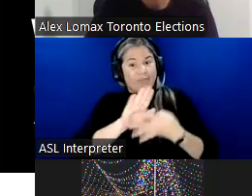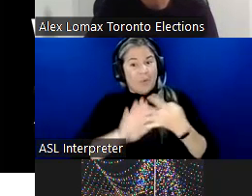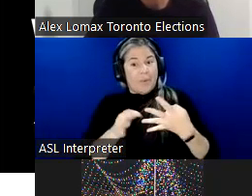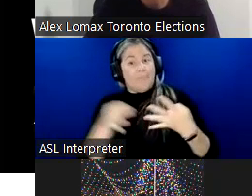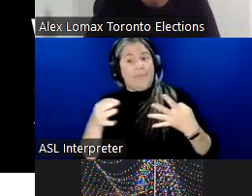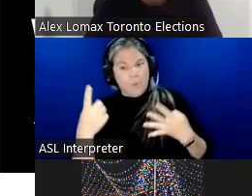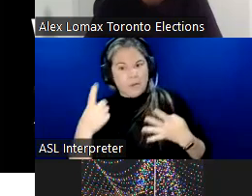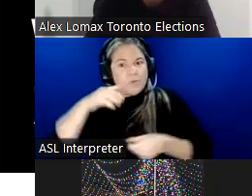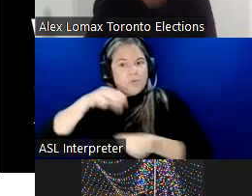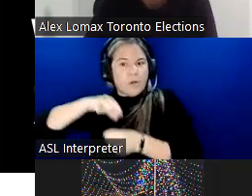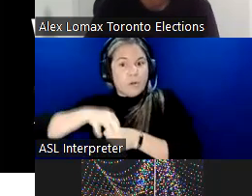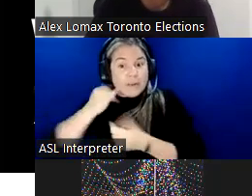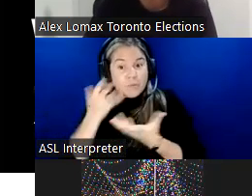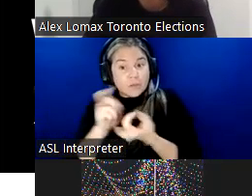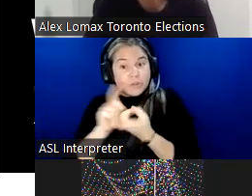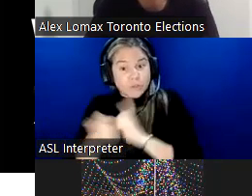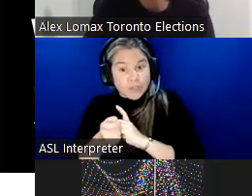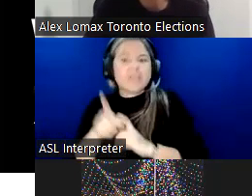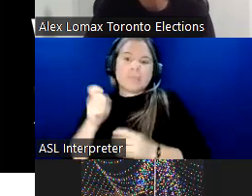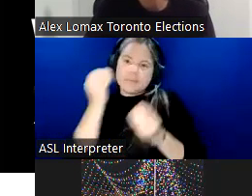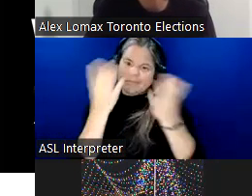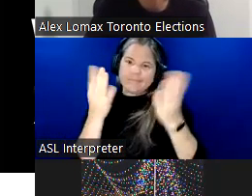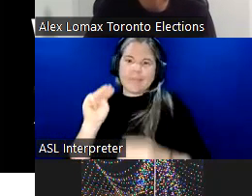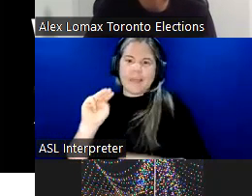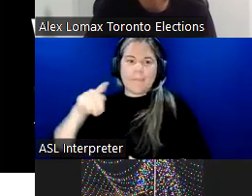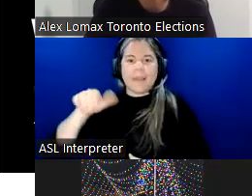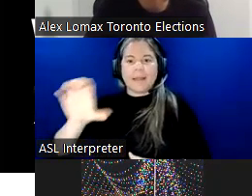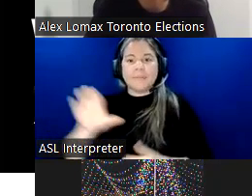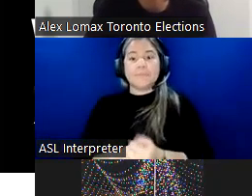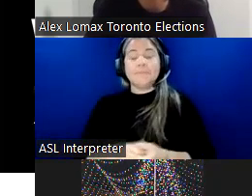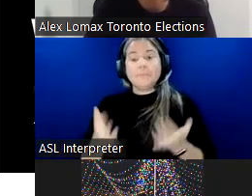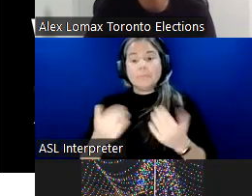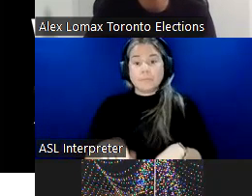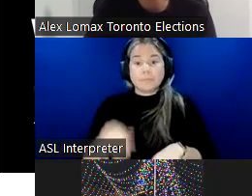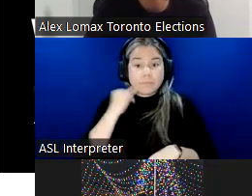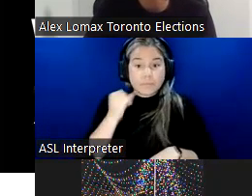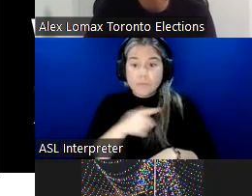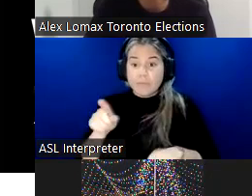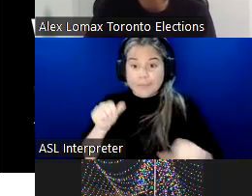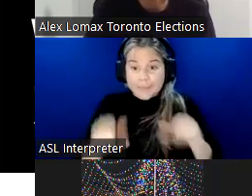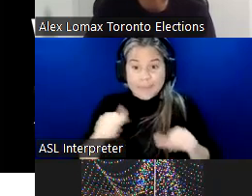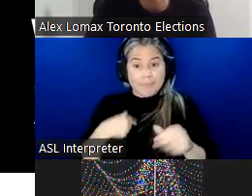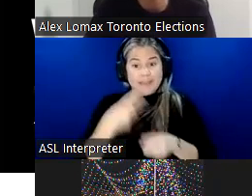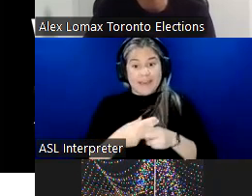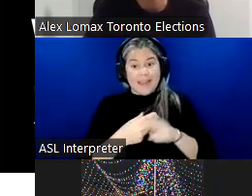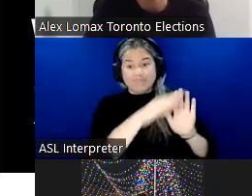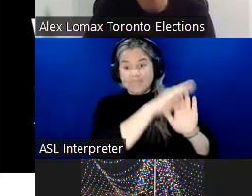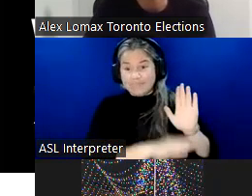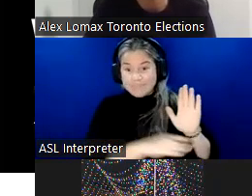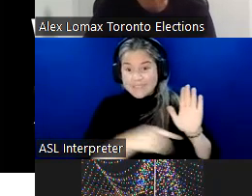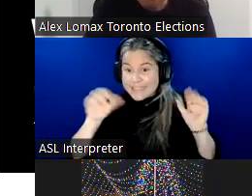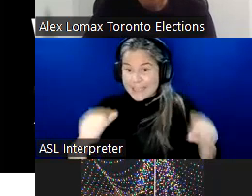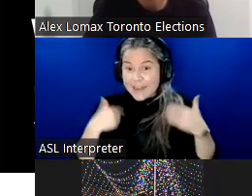Next slide, please. During non-elections years, if you're unsure if you're on the voters list or if you have moved since the